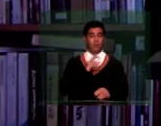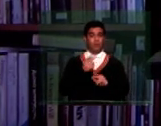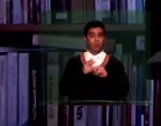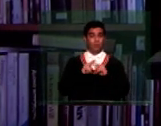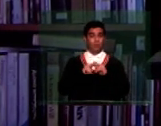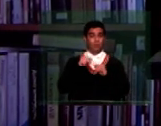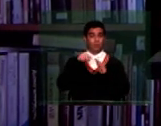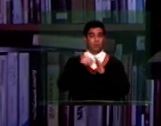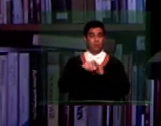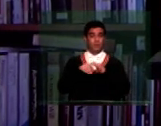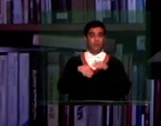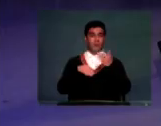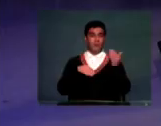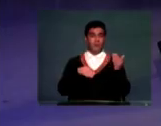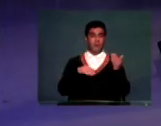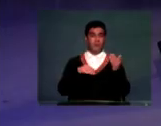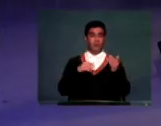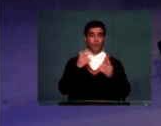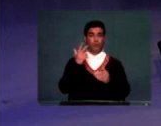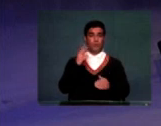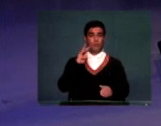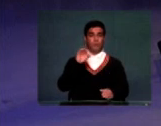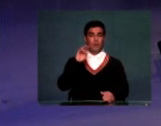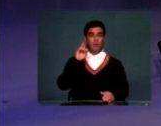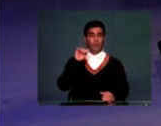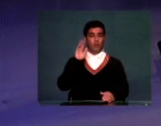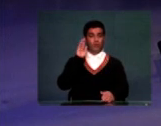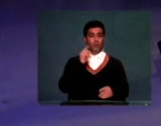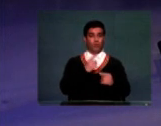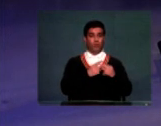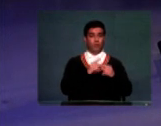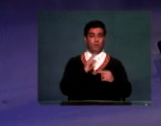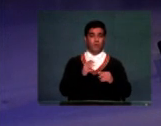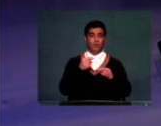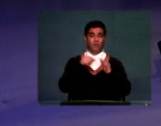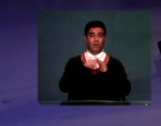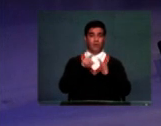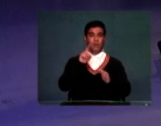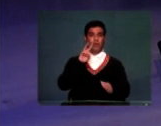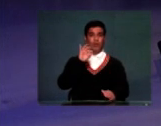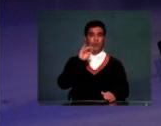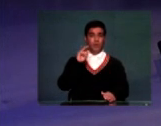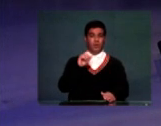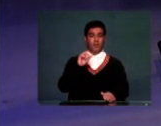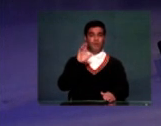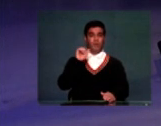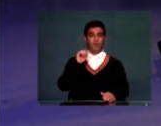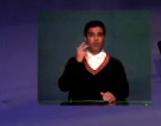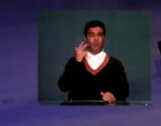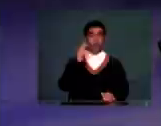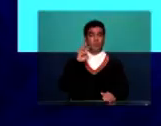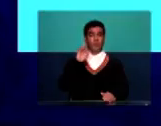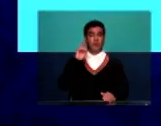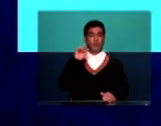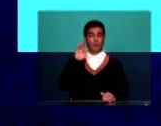sababli reaksiyaning chap tomoniga biz 3 molekula suvni qo'shamiz. Ya'ni xlorat ioni plus 3 molekula suv